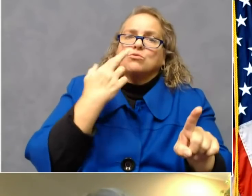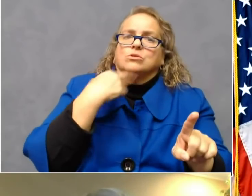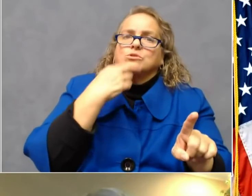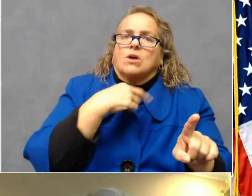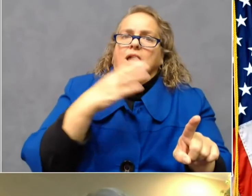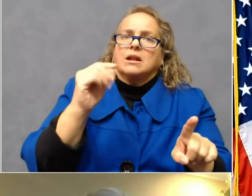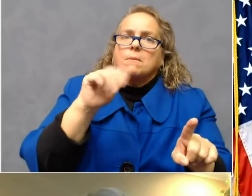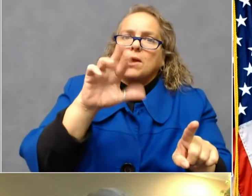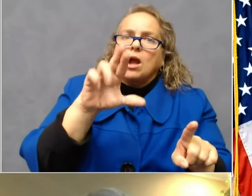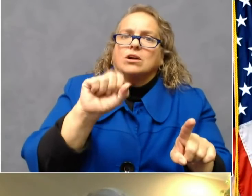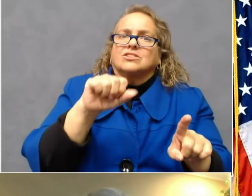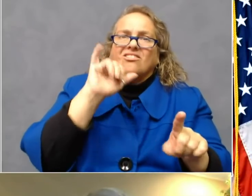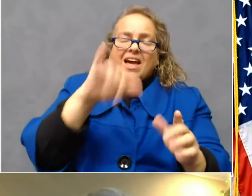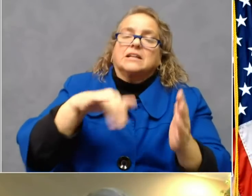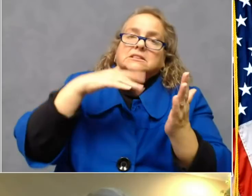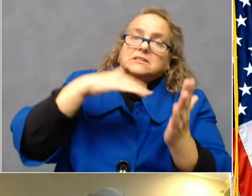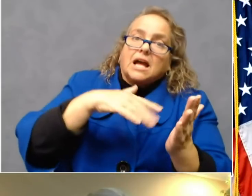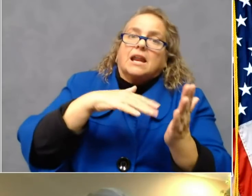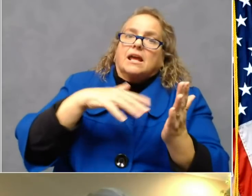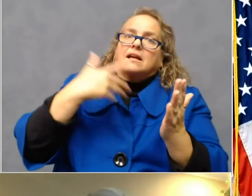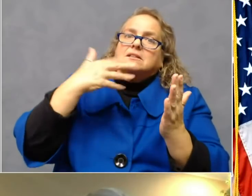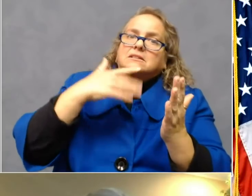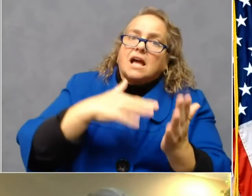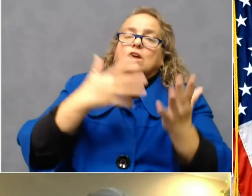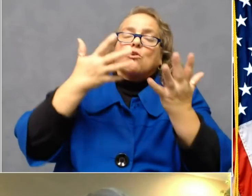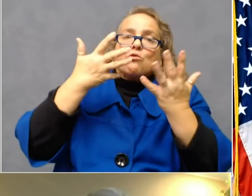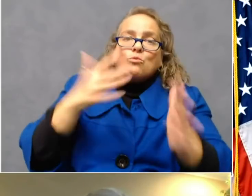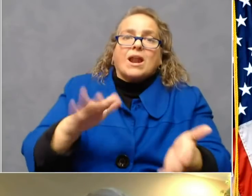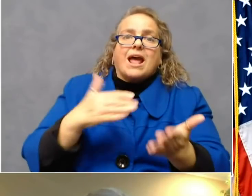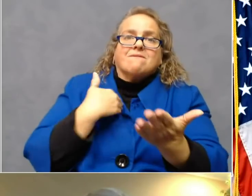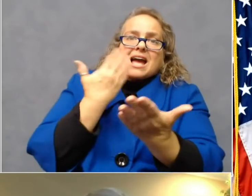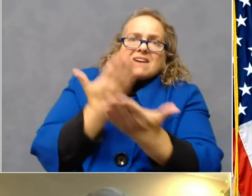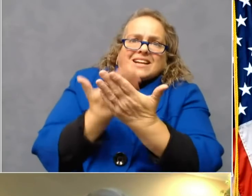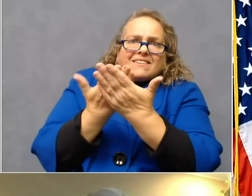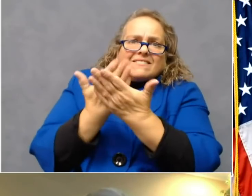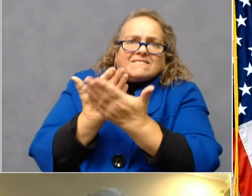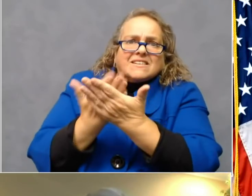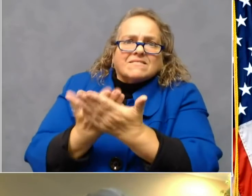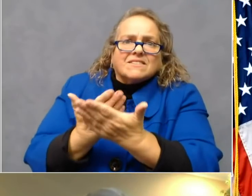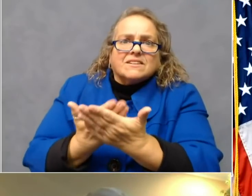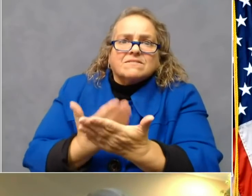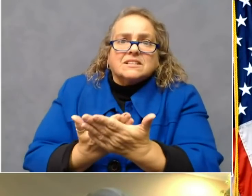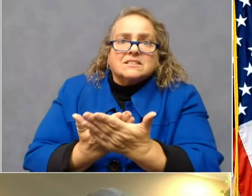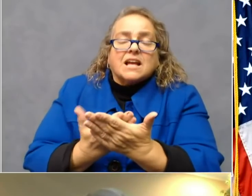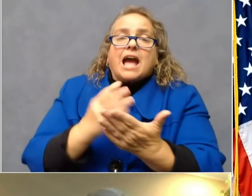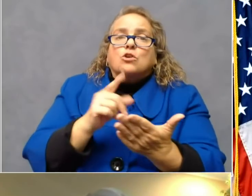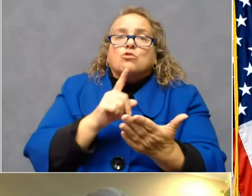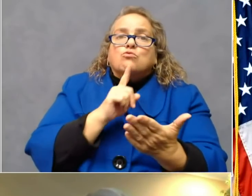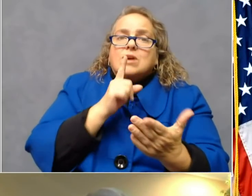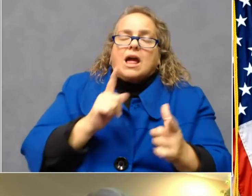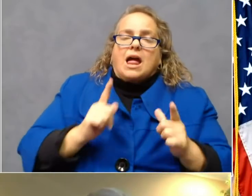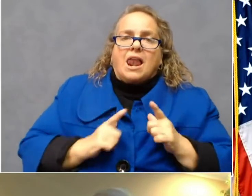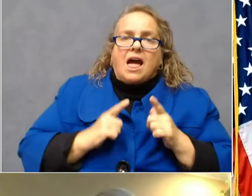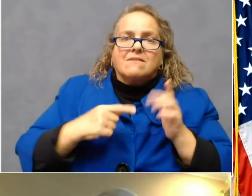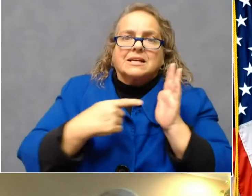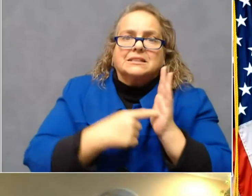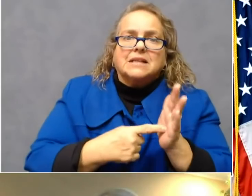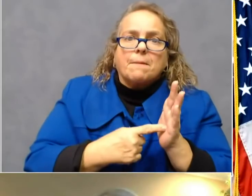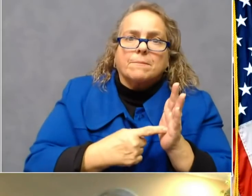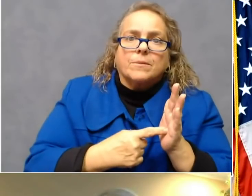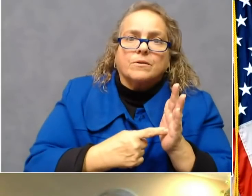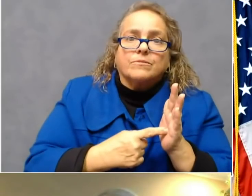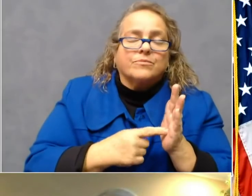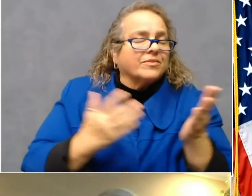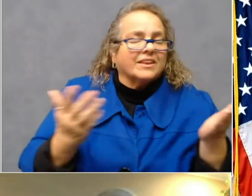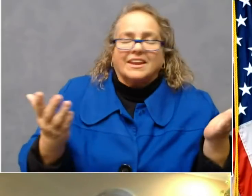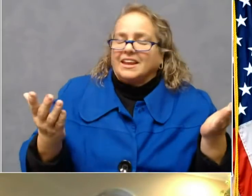real life example and real effectiveness based on what we've seen in other states. But again, if you believe the world is flat and you don't want to